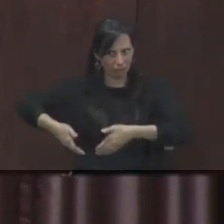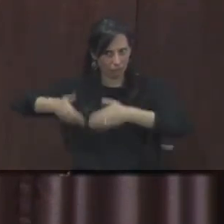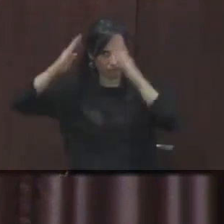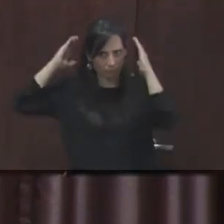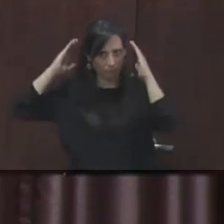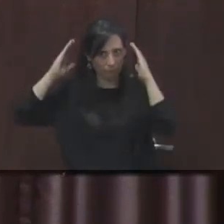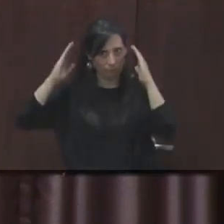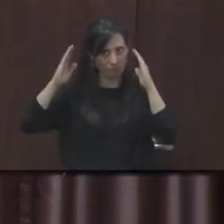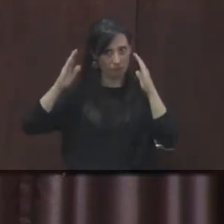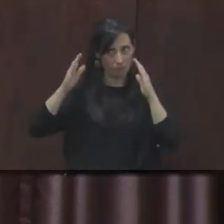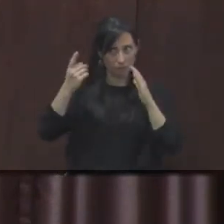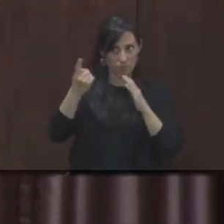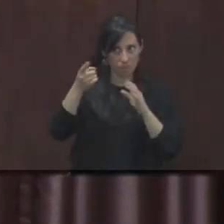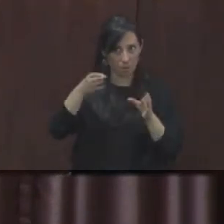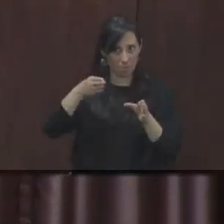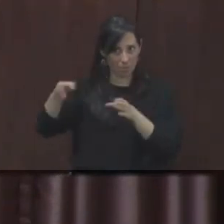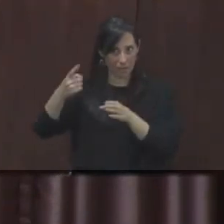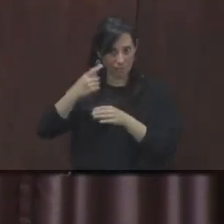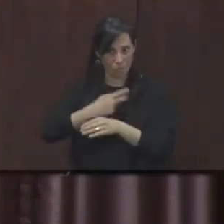come into the Western North Carolina region?